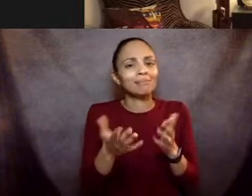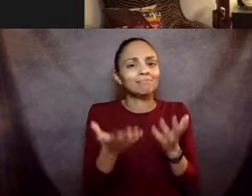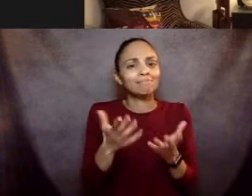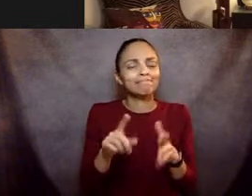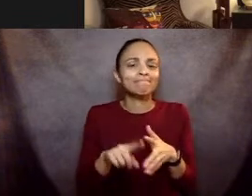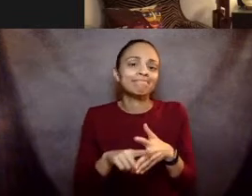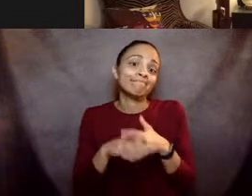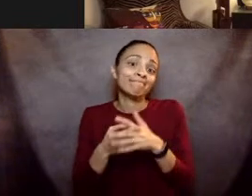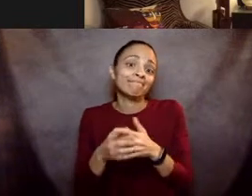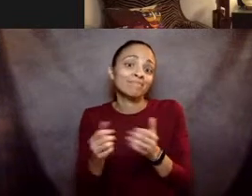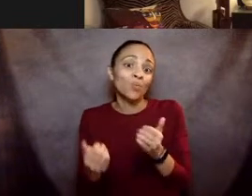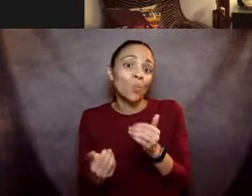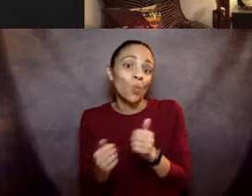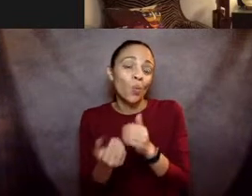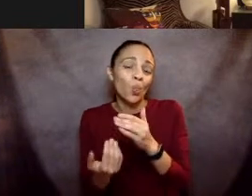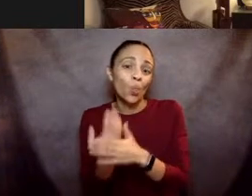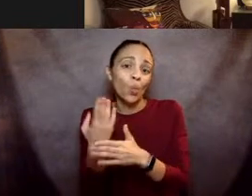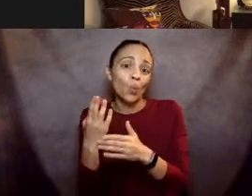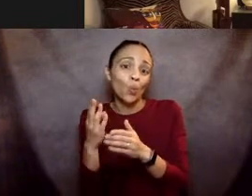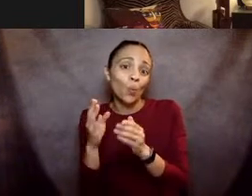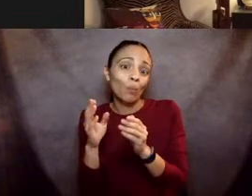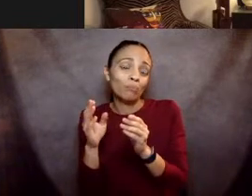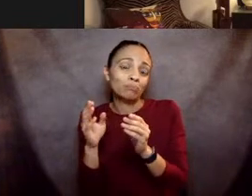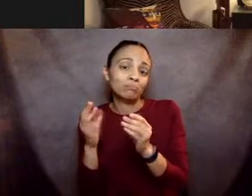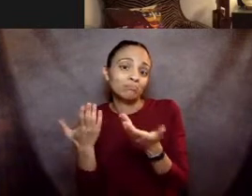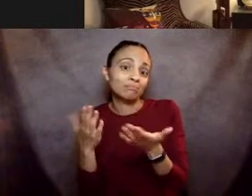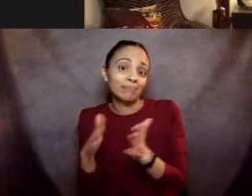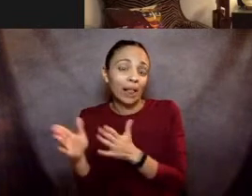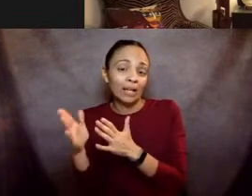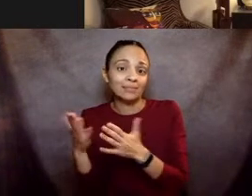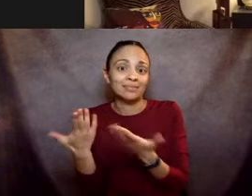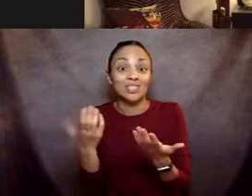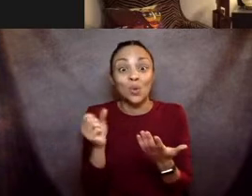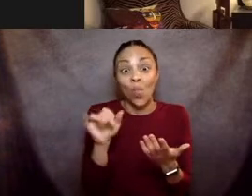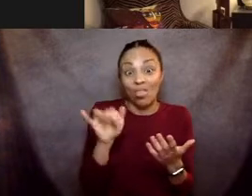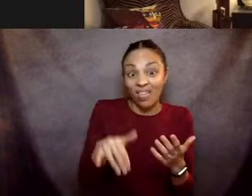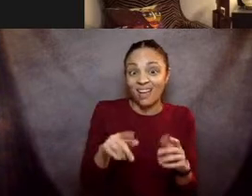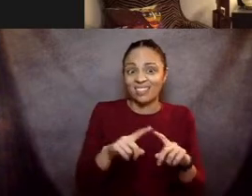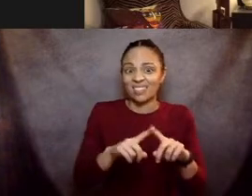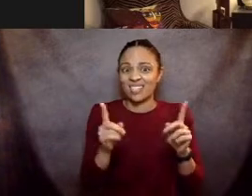of reading. You know, sometimes I find myself like